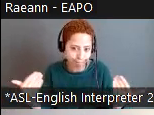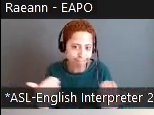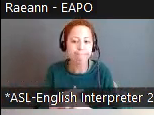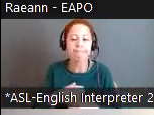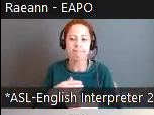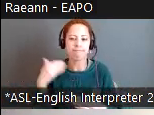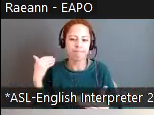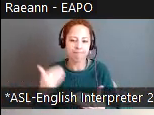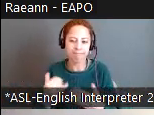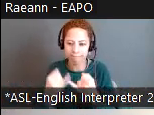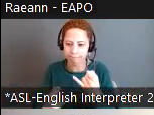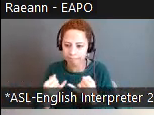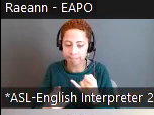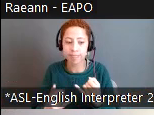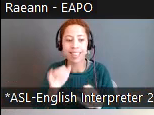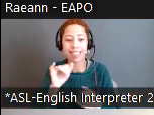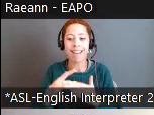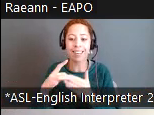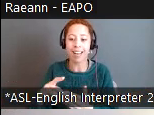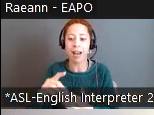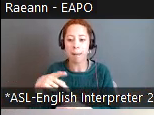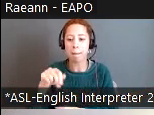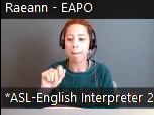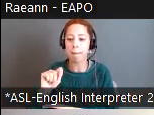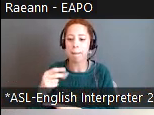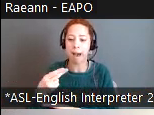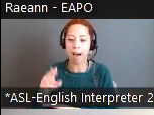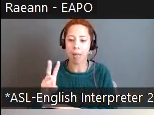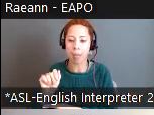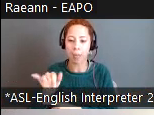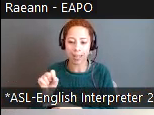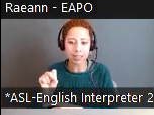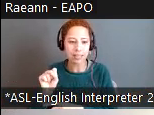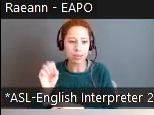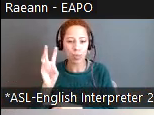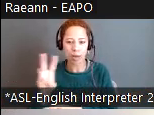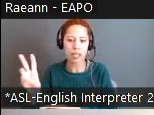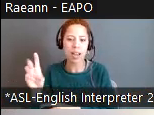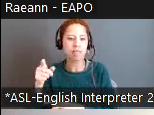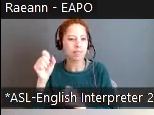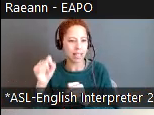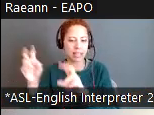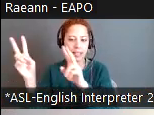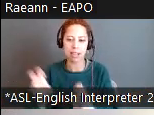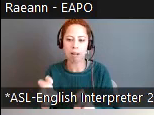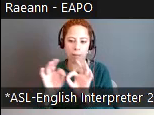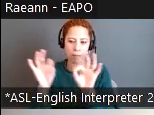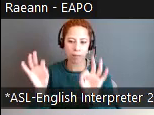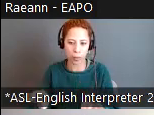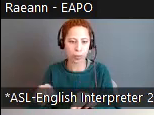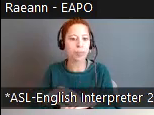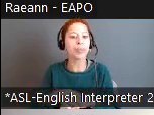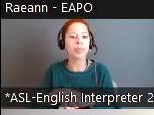the Guided Pathways program is now going to let you download an actual form, not in the demo, just if you actually fill